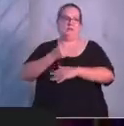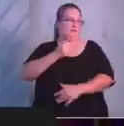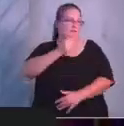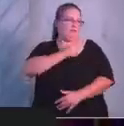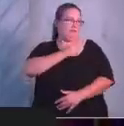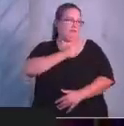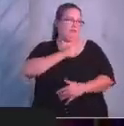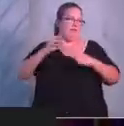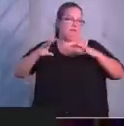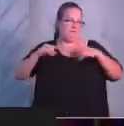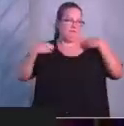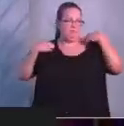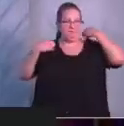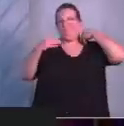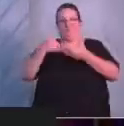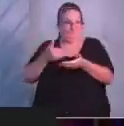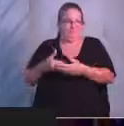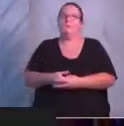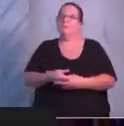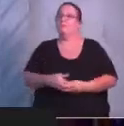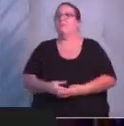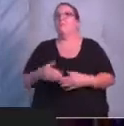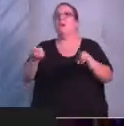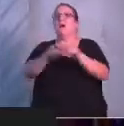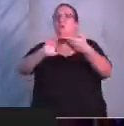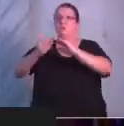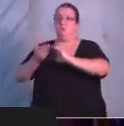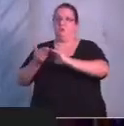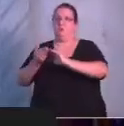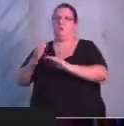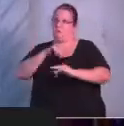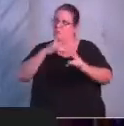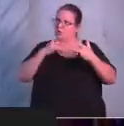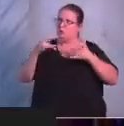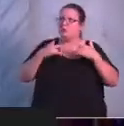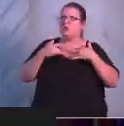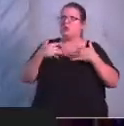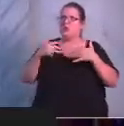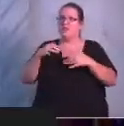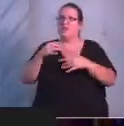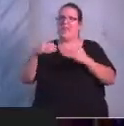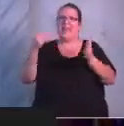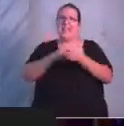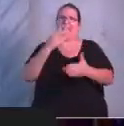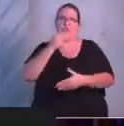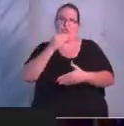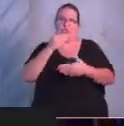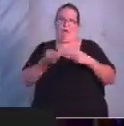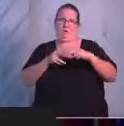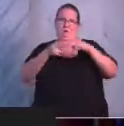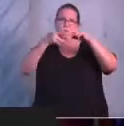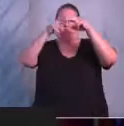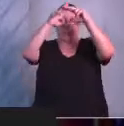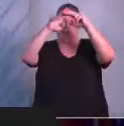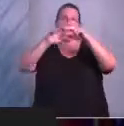very contemplative time. However, as a community, we are concerned with the rise in anti-Semitism. So here